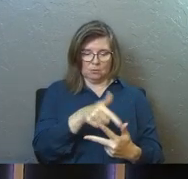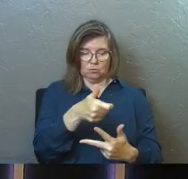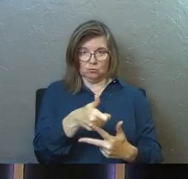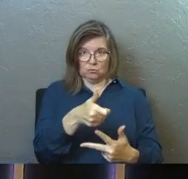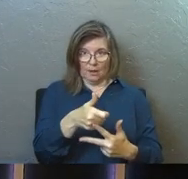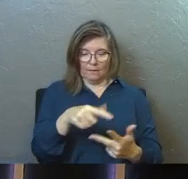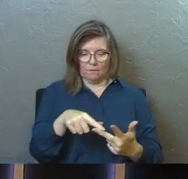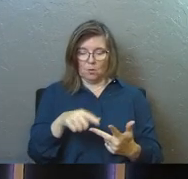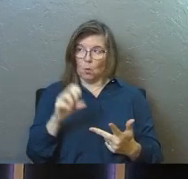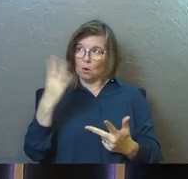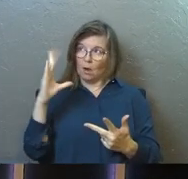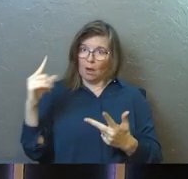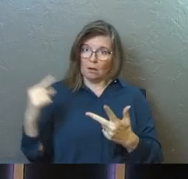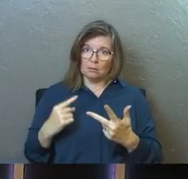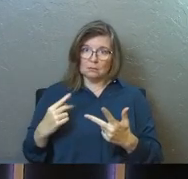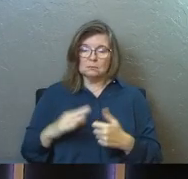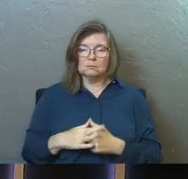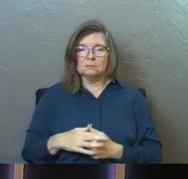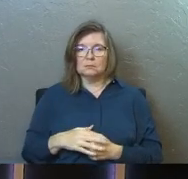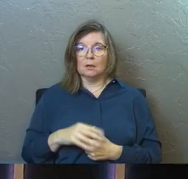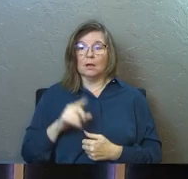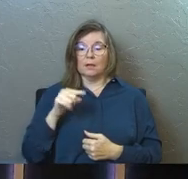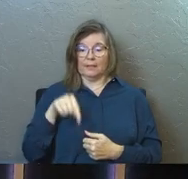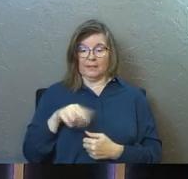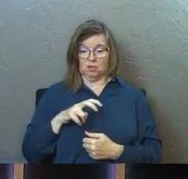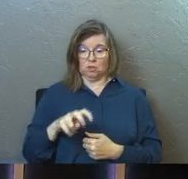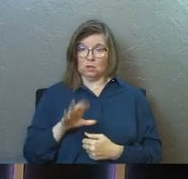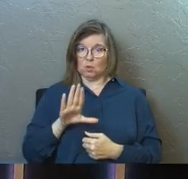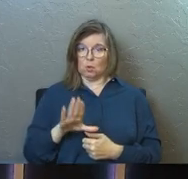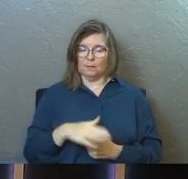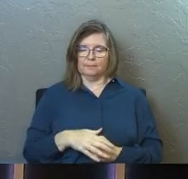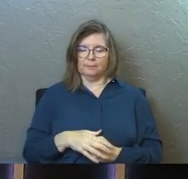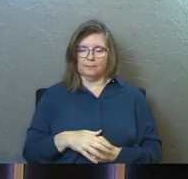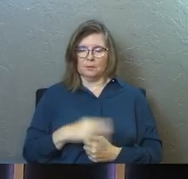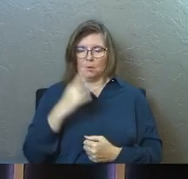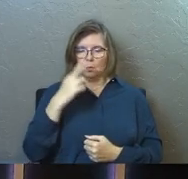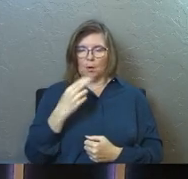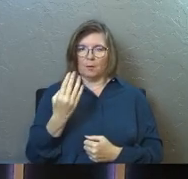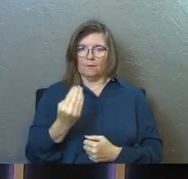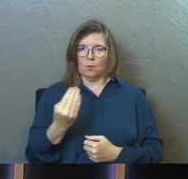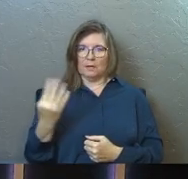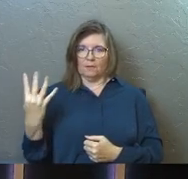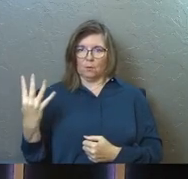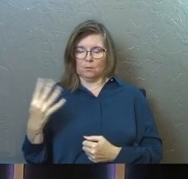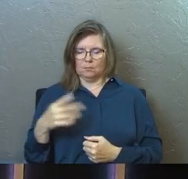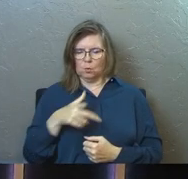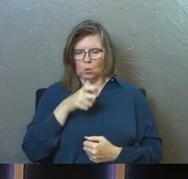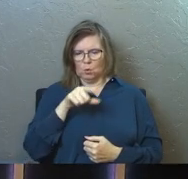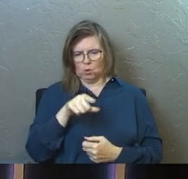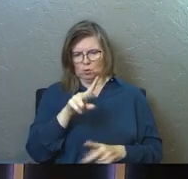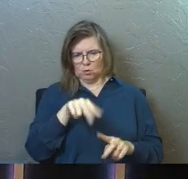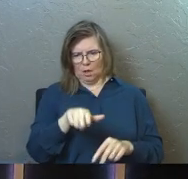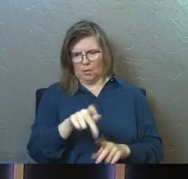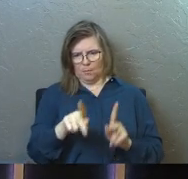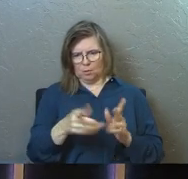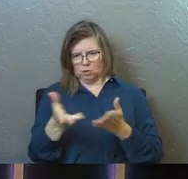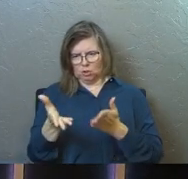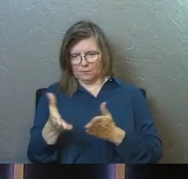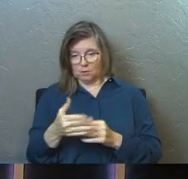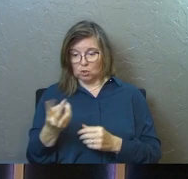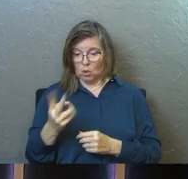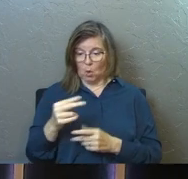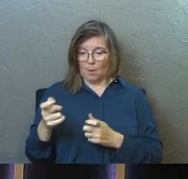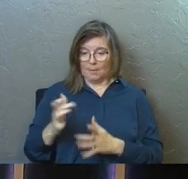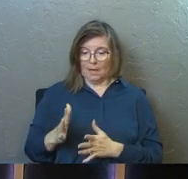This journey is yours. Romans 14:4. Who are you to judge someone else's servant? To their own